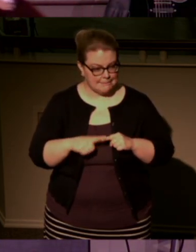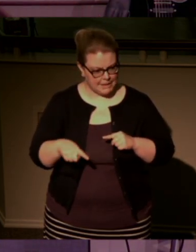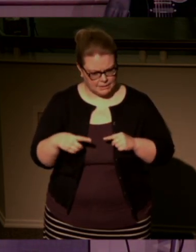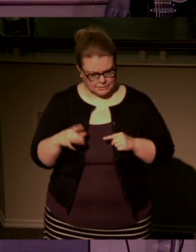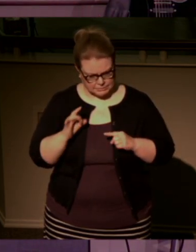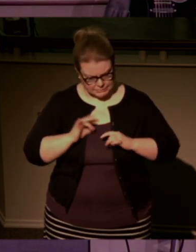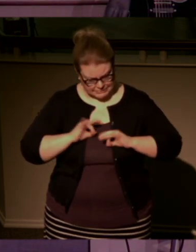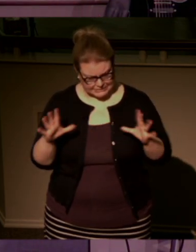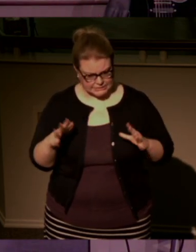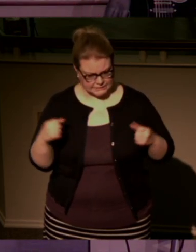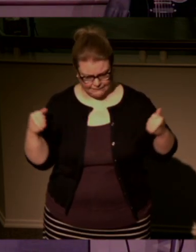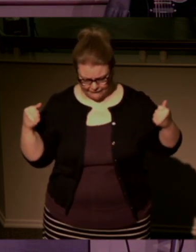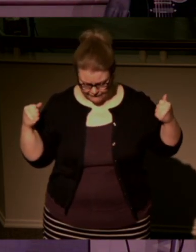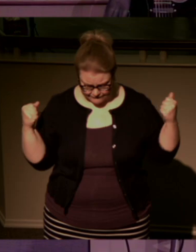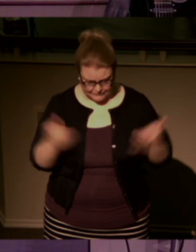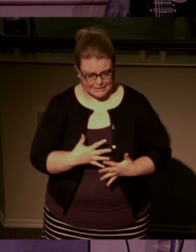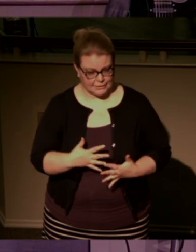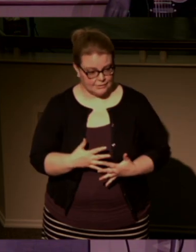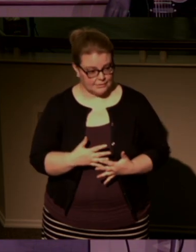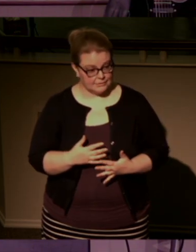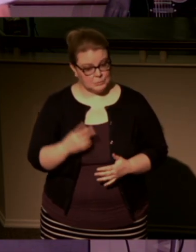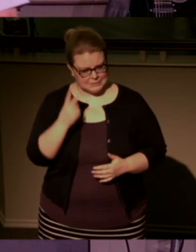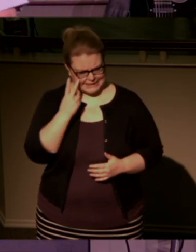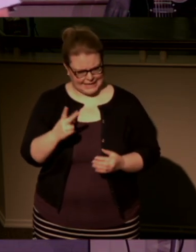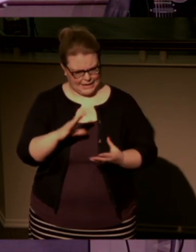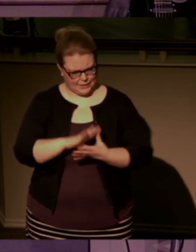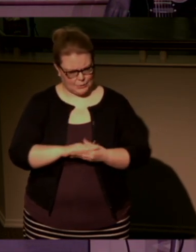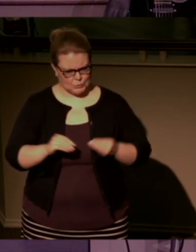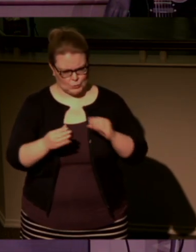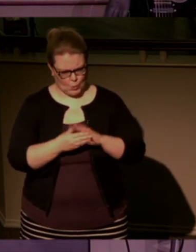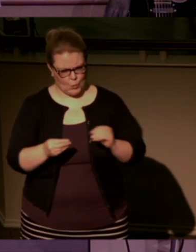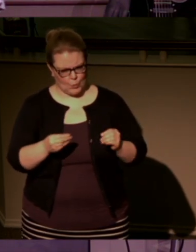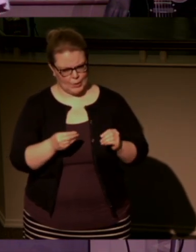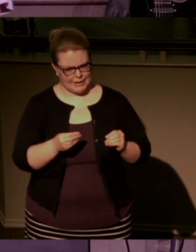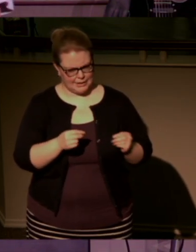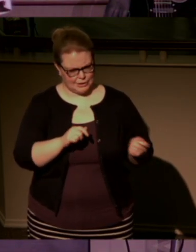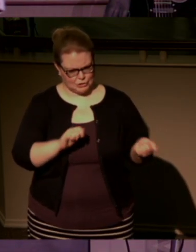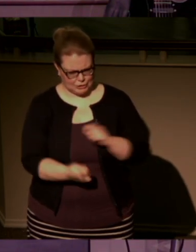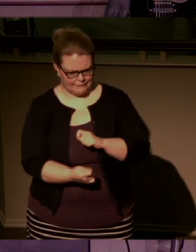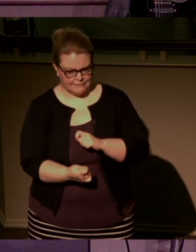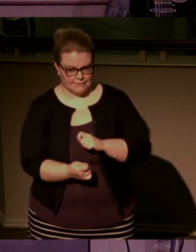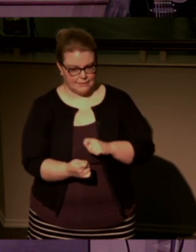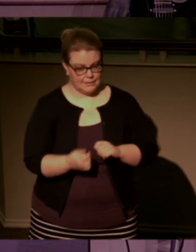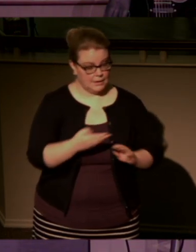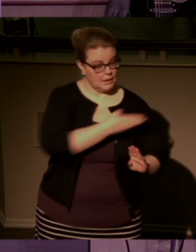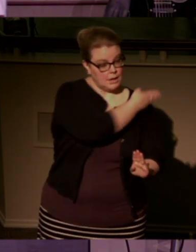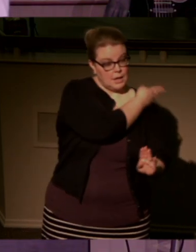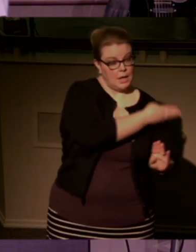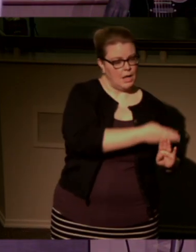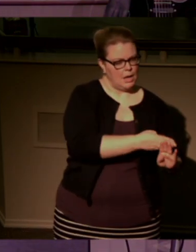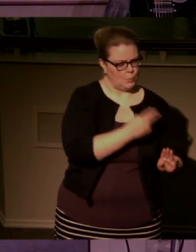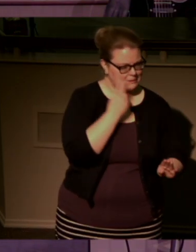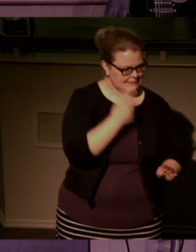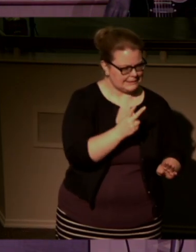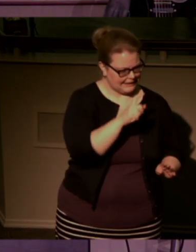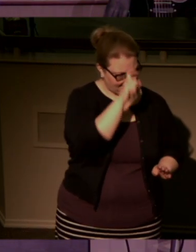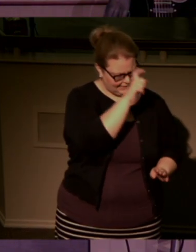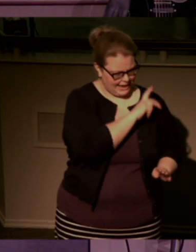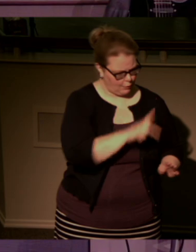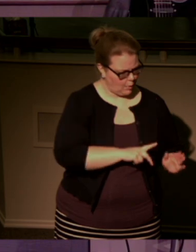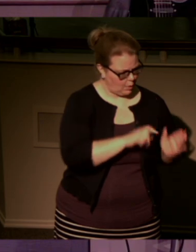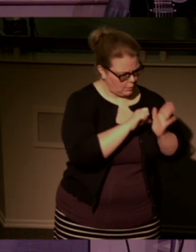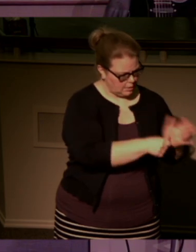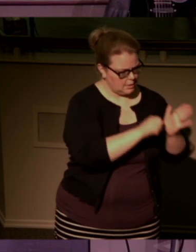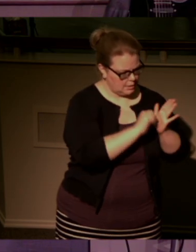the narrative shift, right? We were testing Pharaoh's faith before. Pharaoh never overcame his